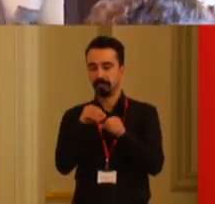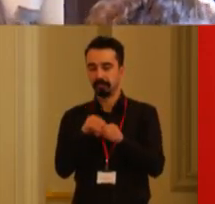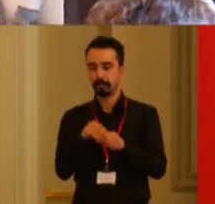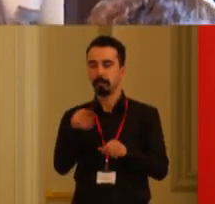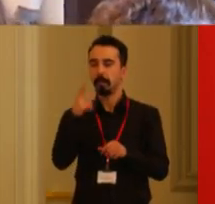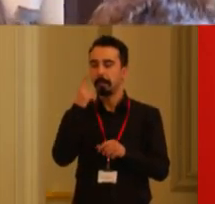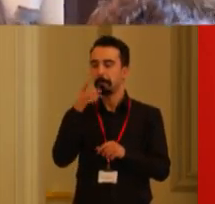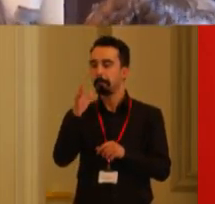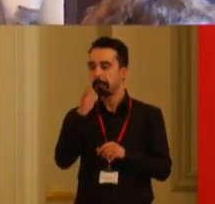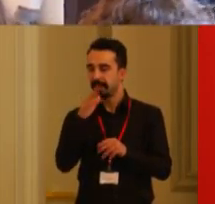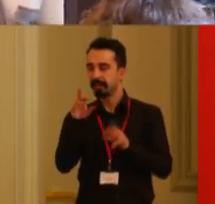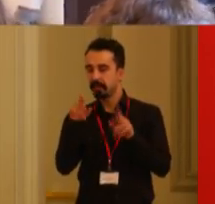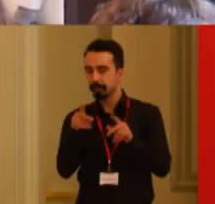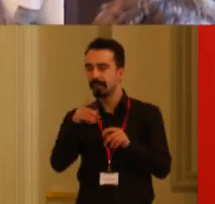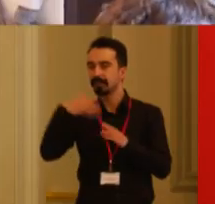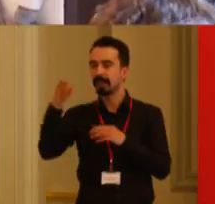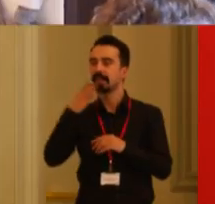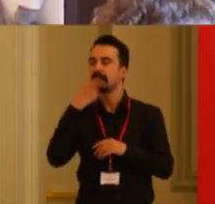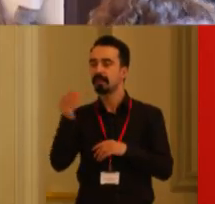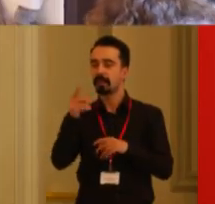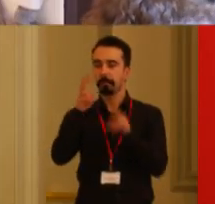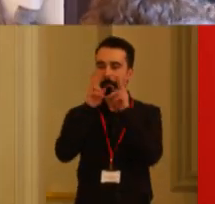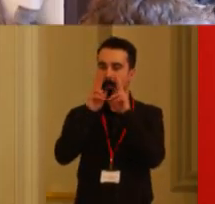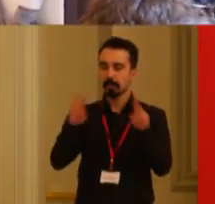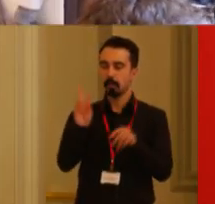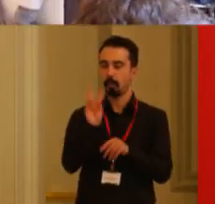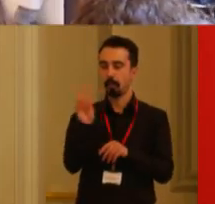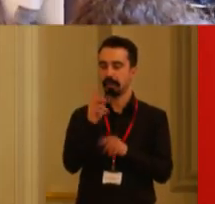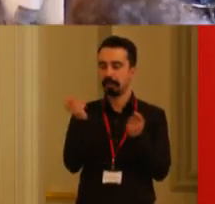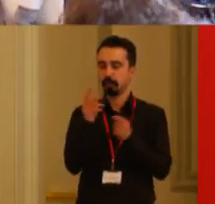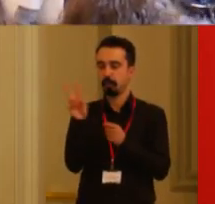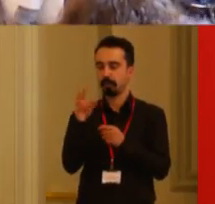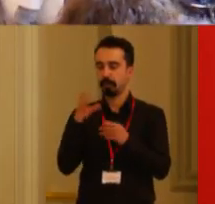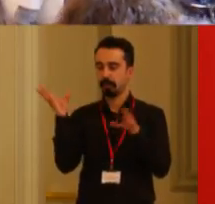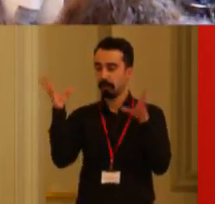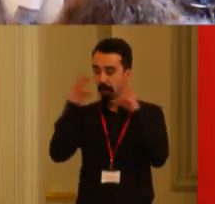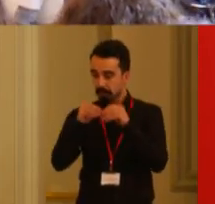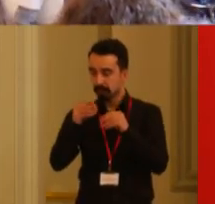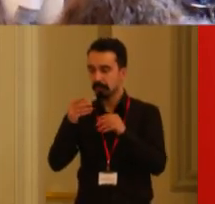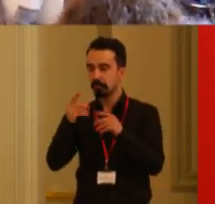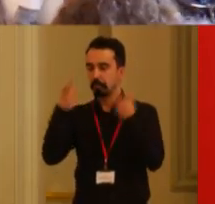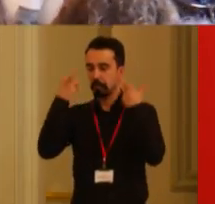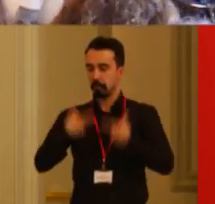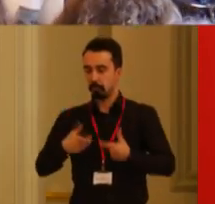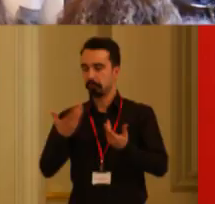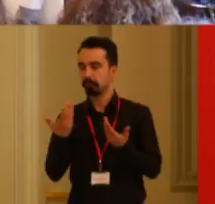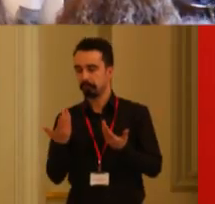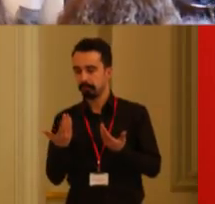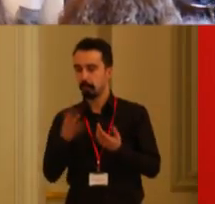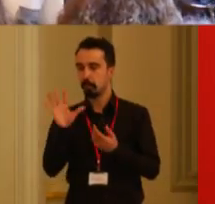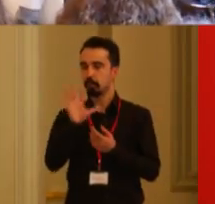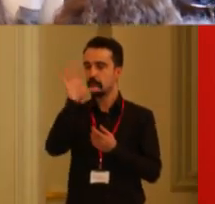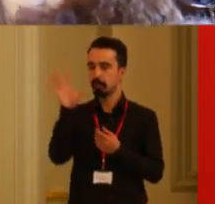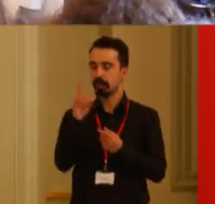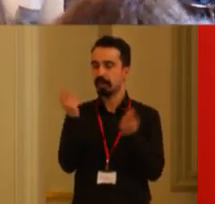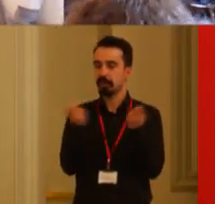system. And the more it's known of it that way, then that becomes a role model for young